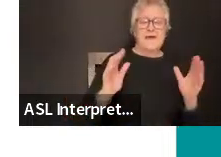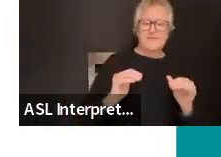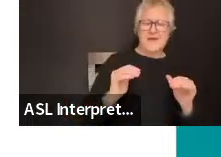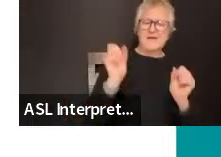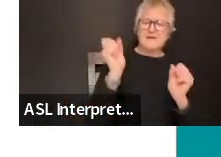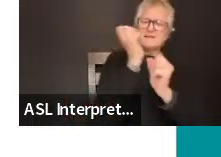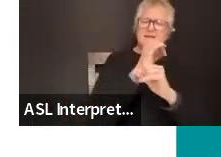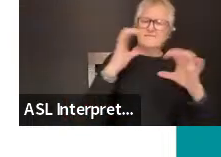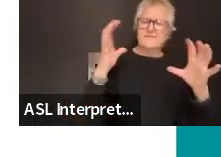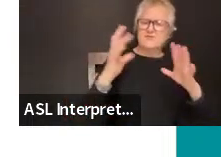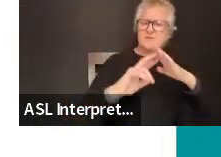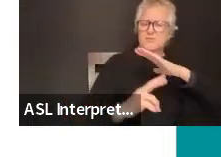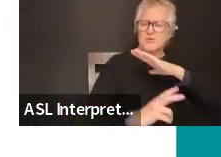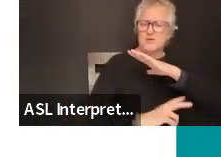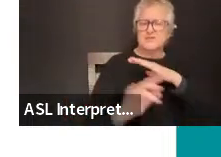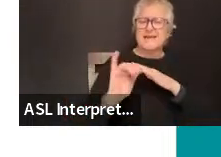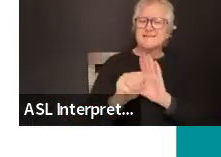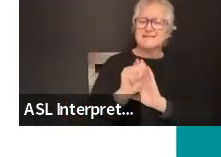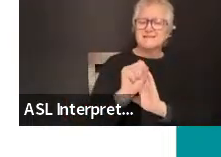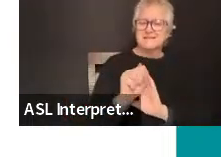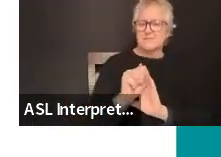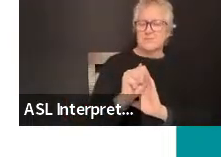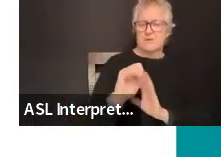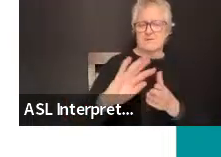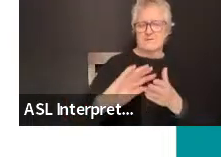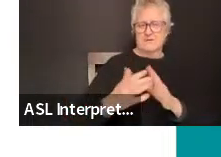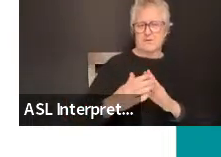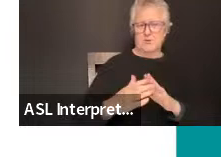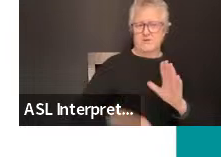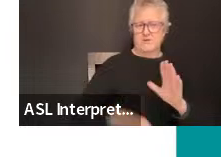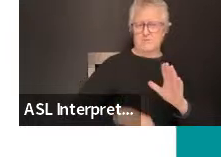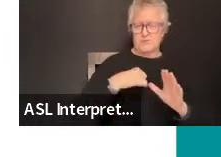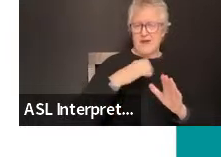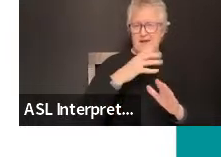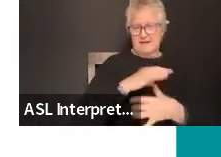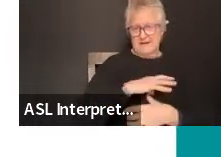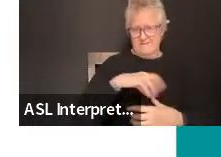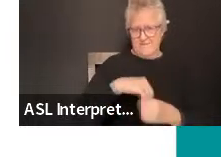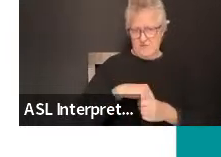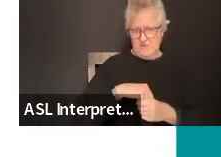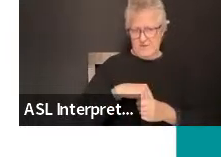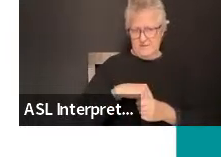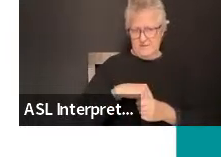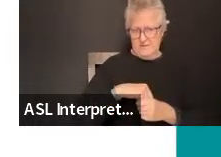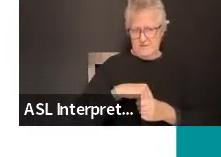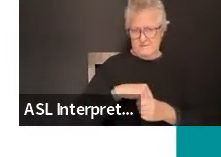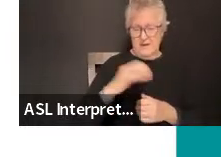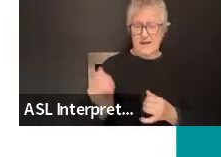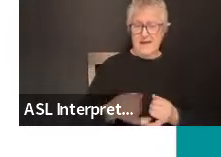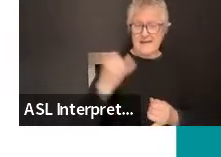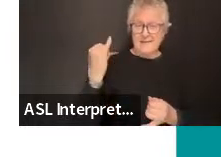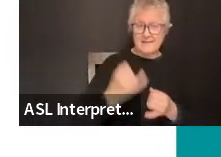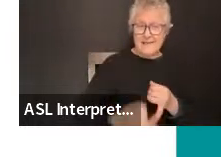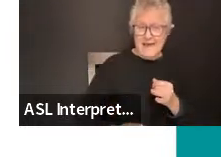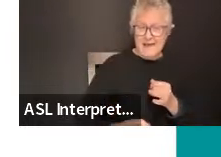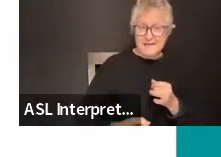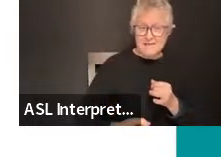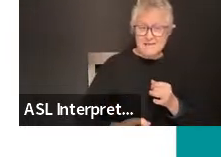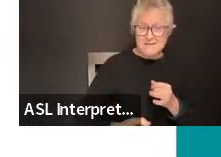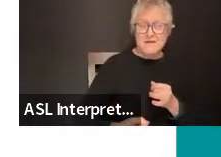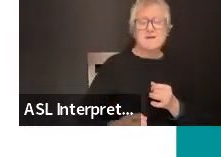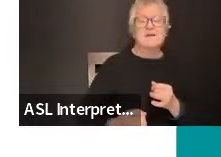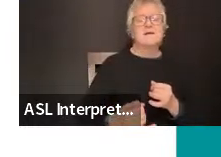took comments was mobility and accessibility. You all would like to see connect transportation and communities with